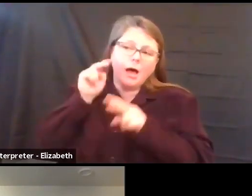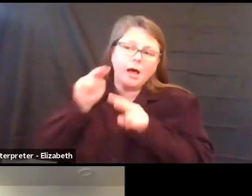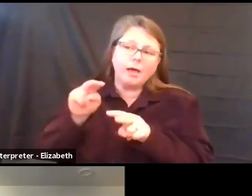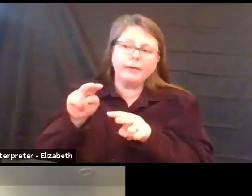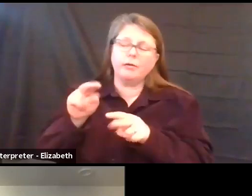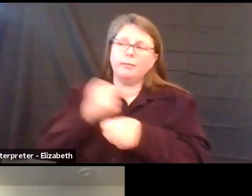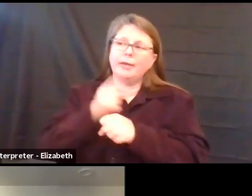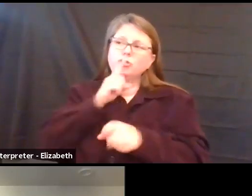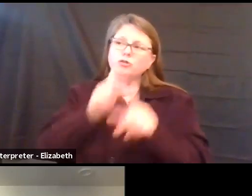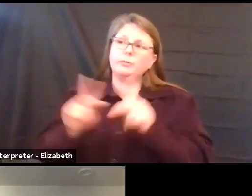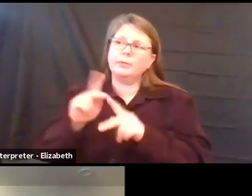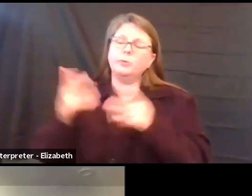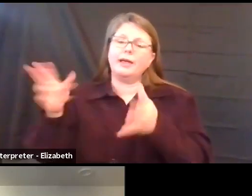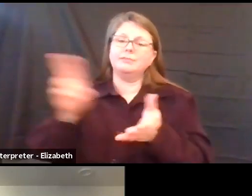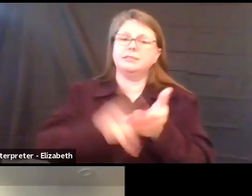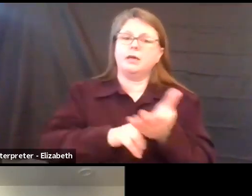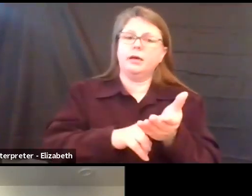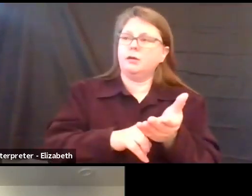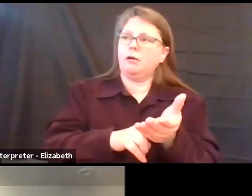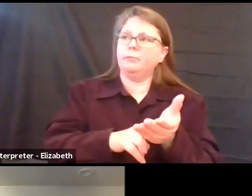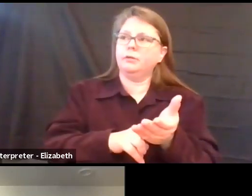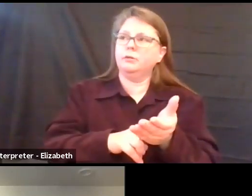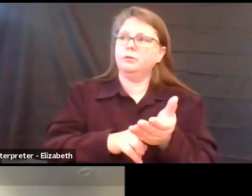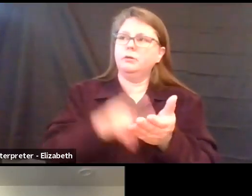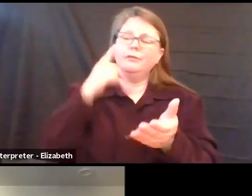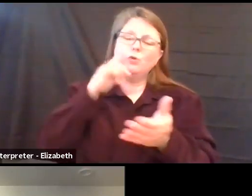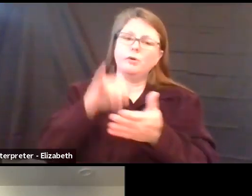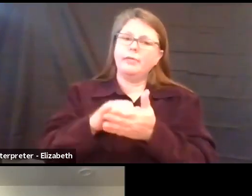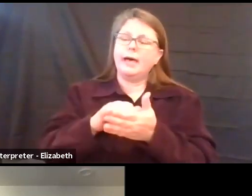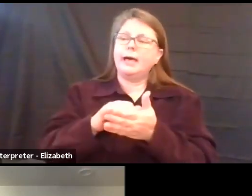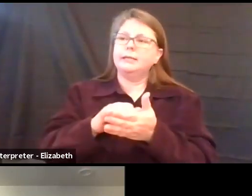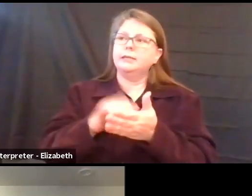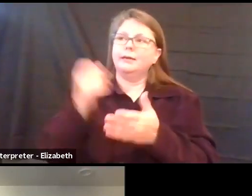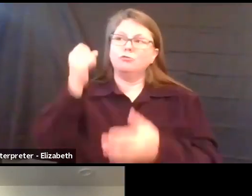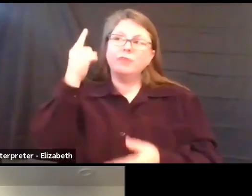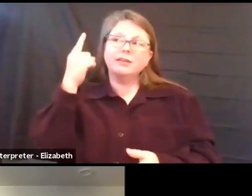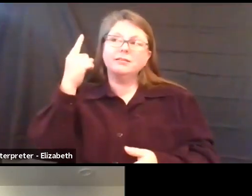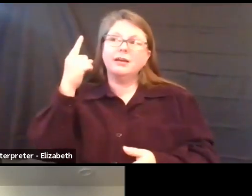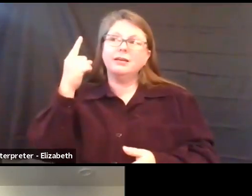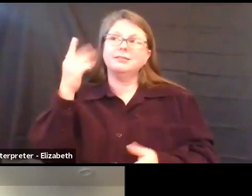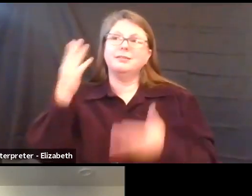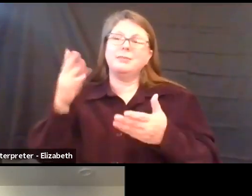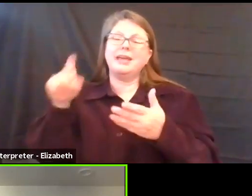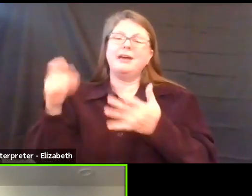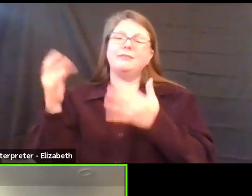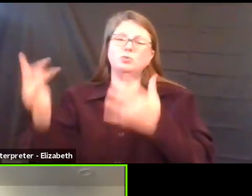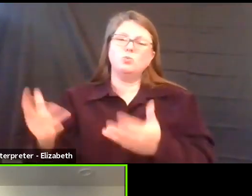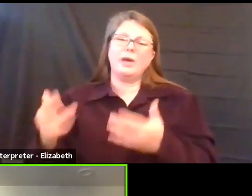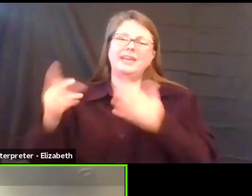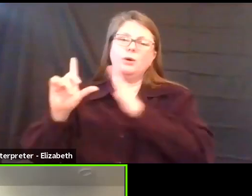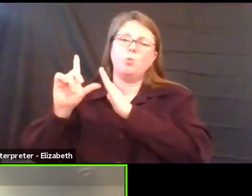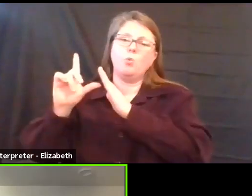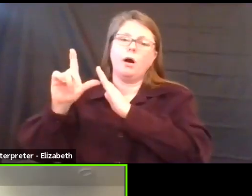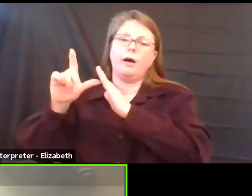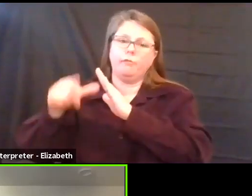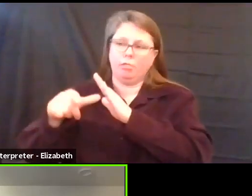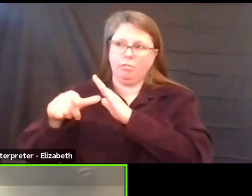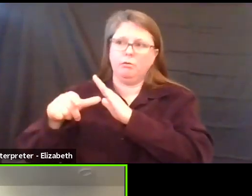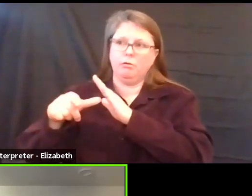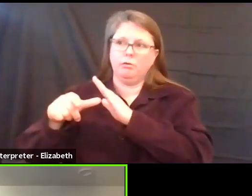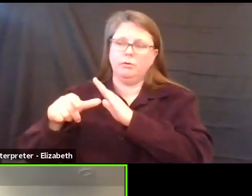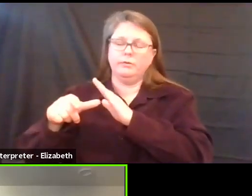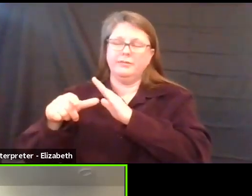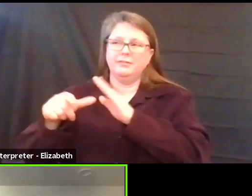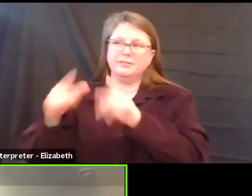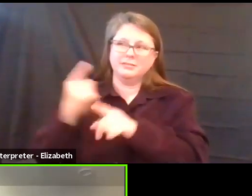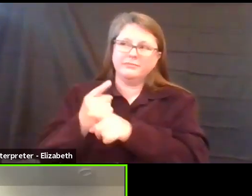up, recognizing that those payments may not be issued for a while. Is that a fair statement? Yeah. As soon as we